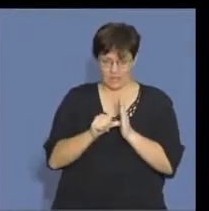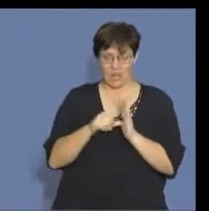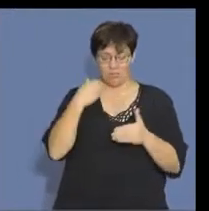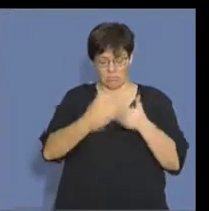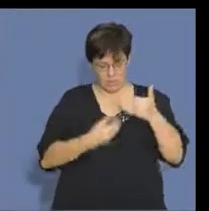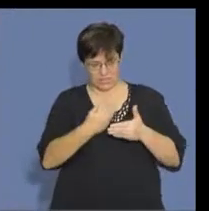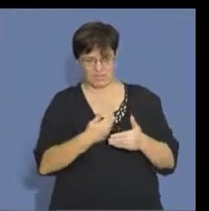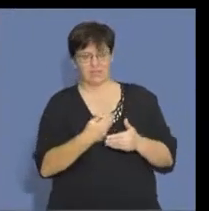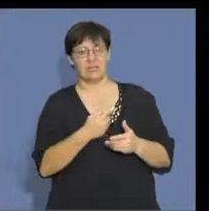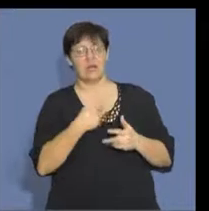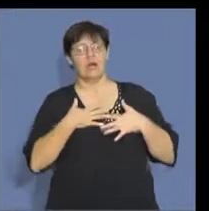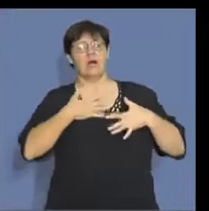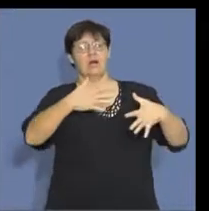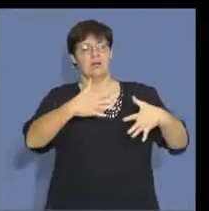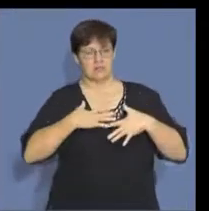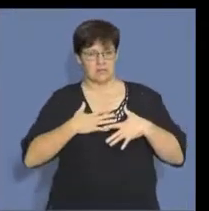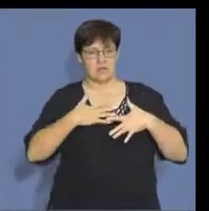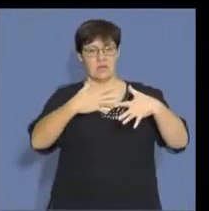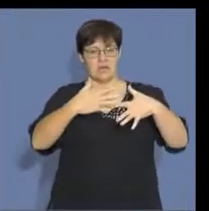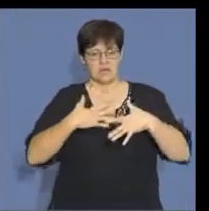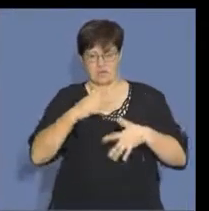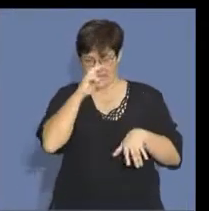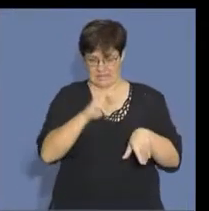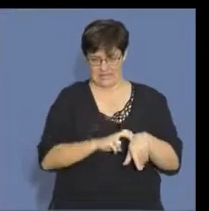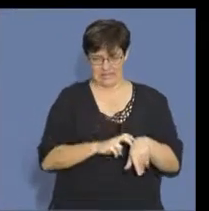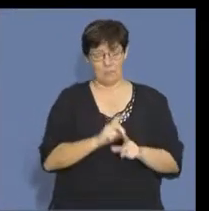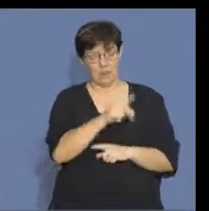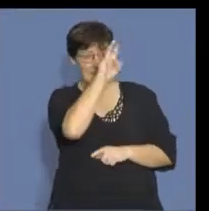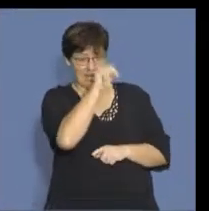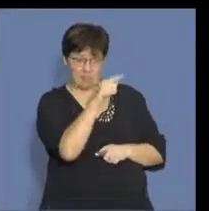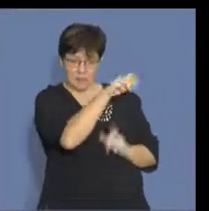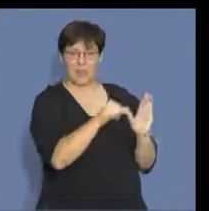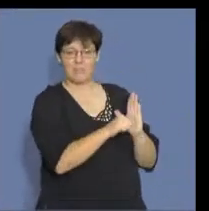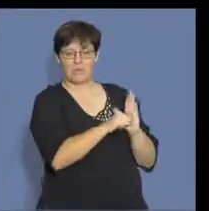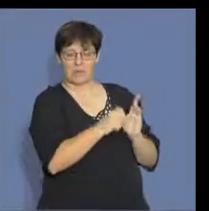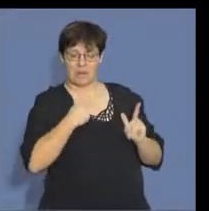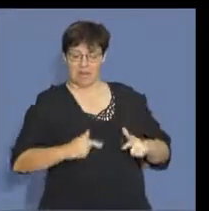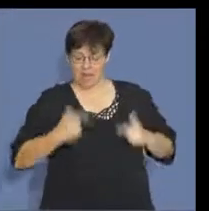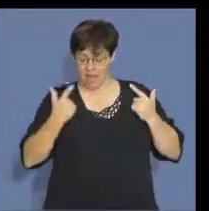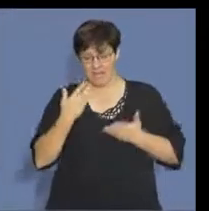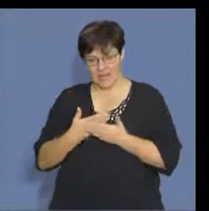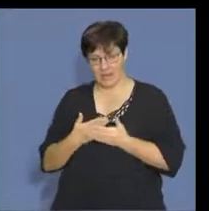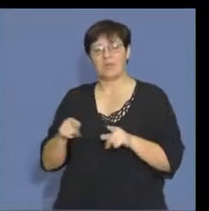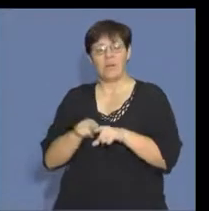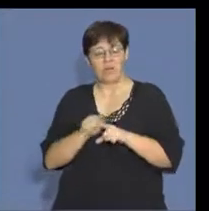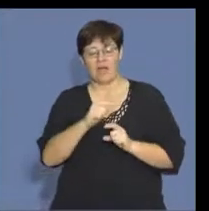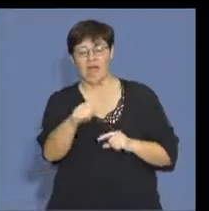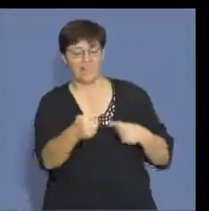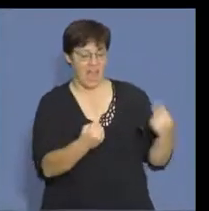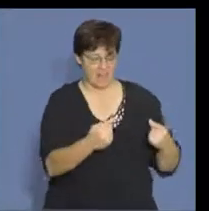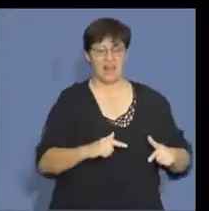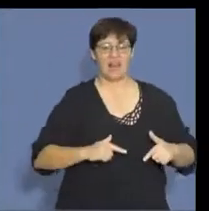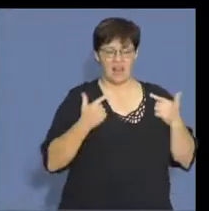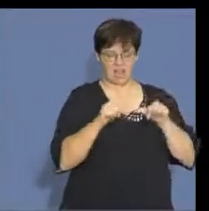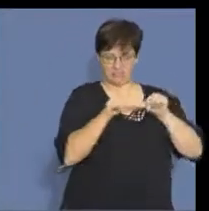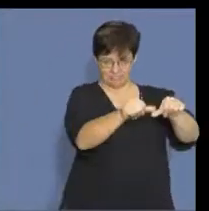of inhalation. However, this nitrogen is crucial not just for our existence, but for the existence of other life forms.